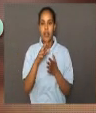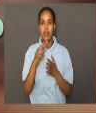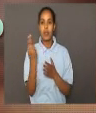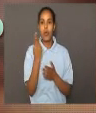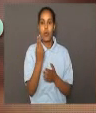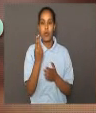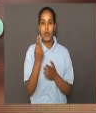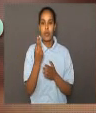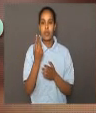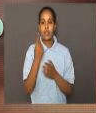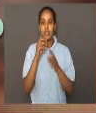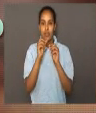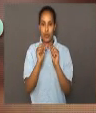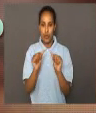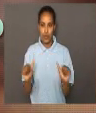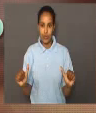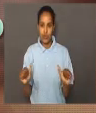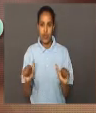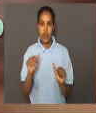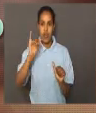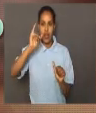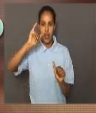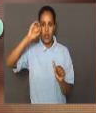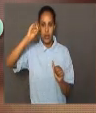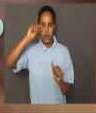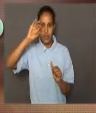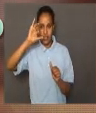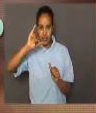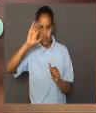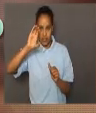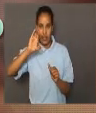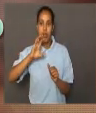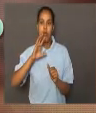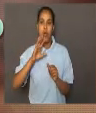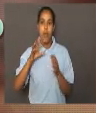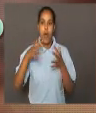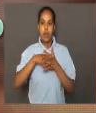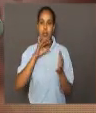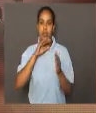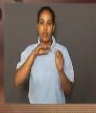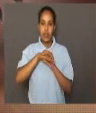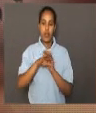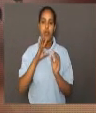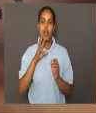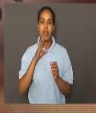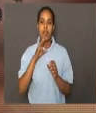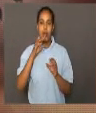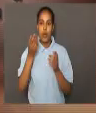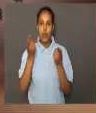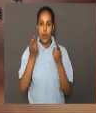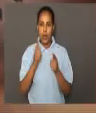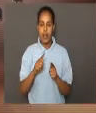These are important in the dissolution of ionic compounds in water.